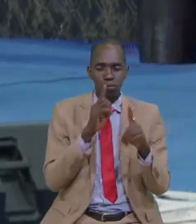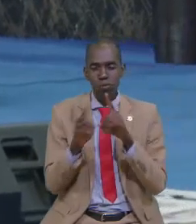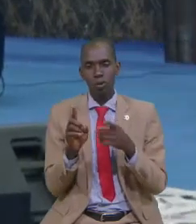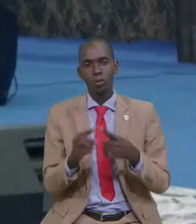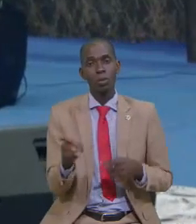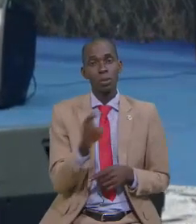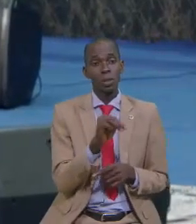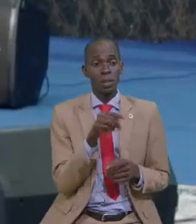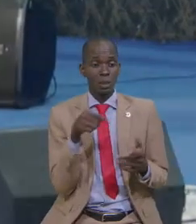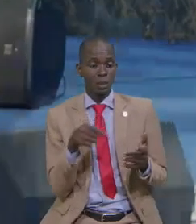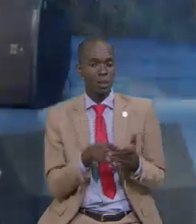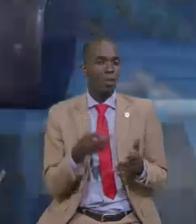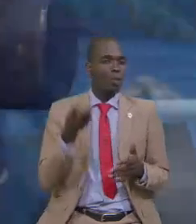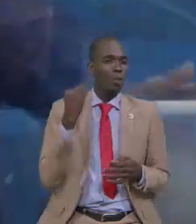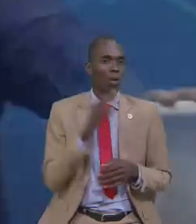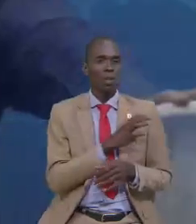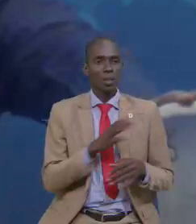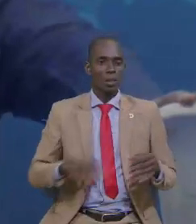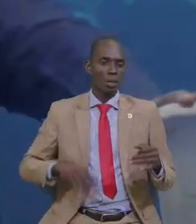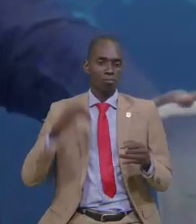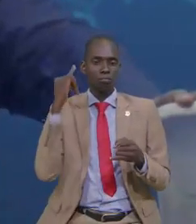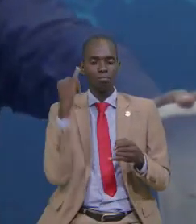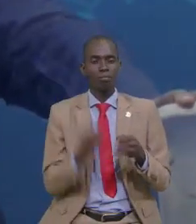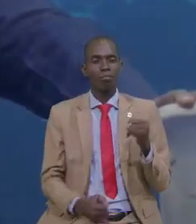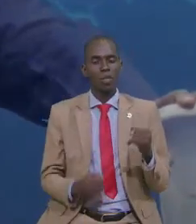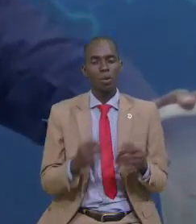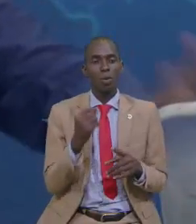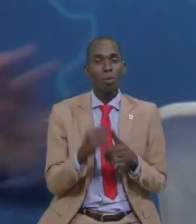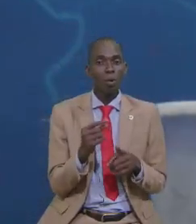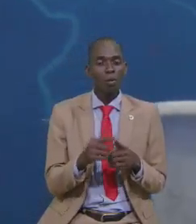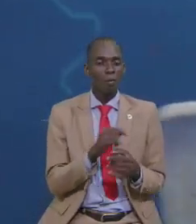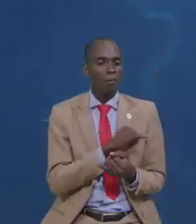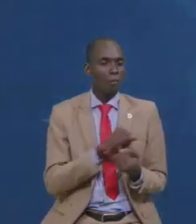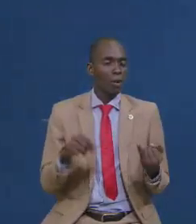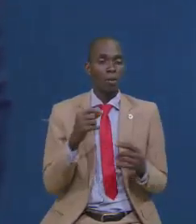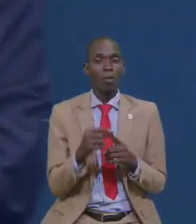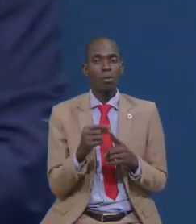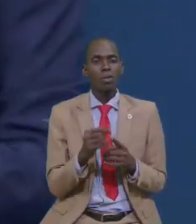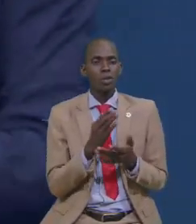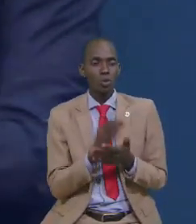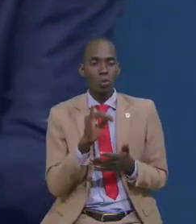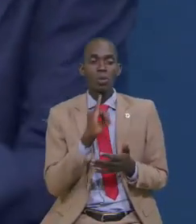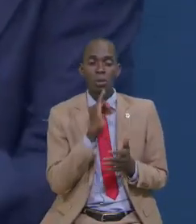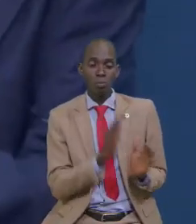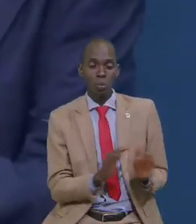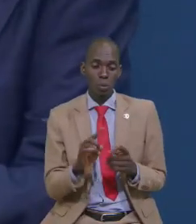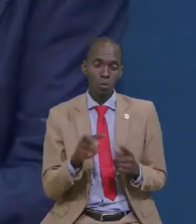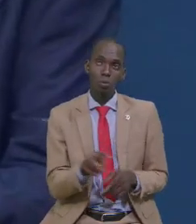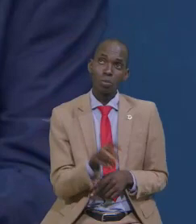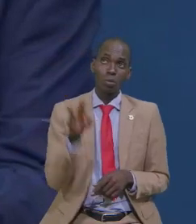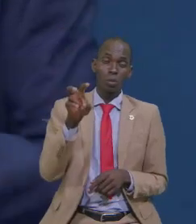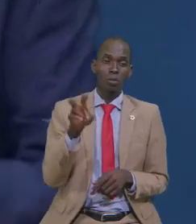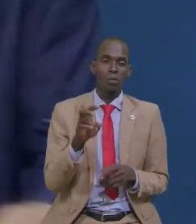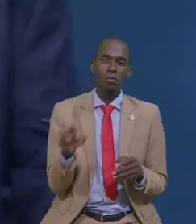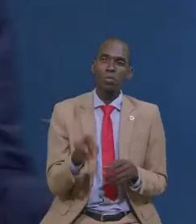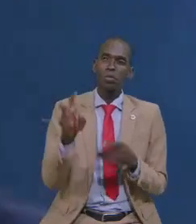last word, his final word. You know, somebody is going to travel, he's going to travel to a far